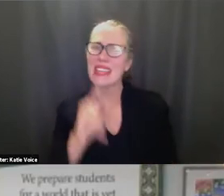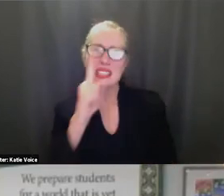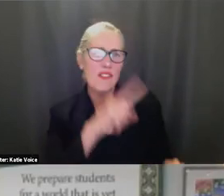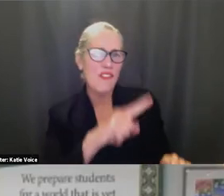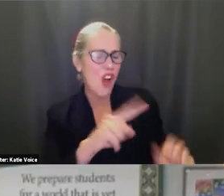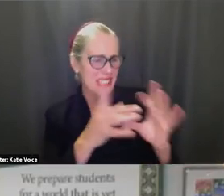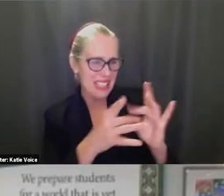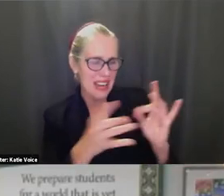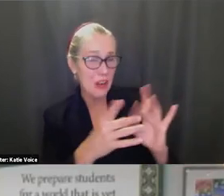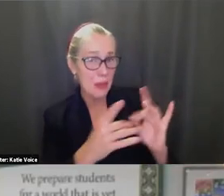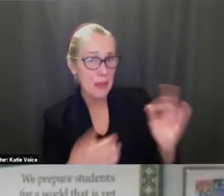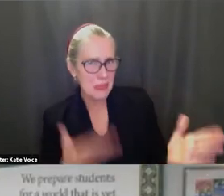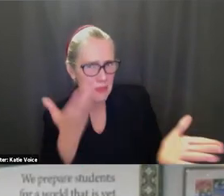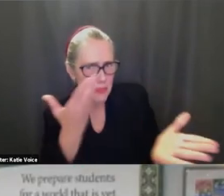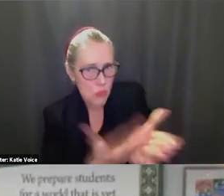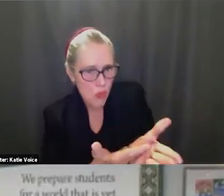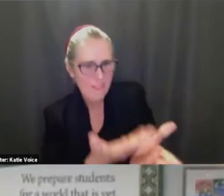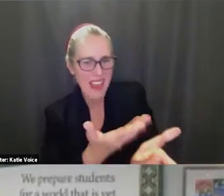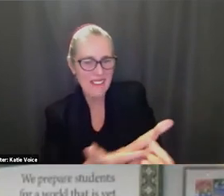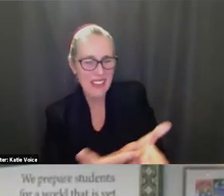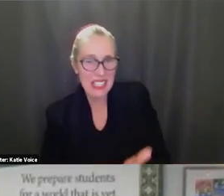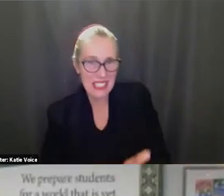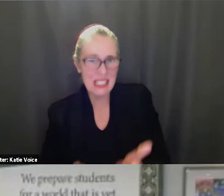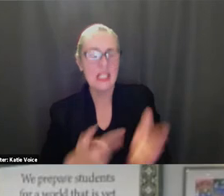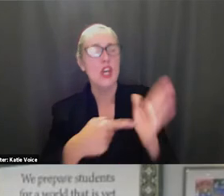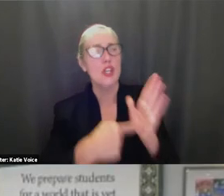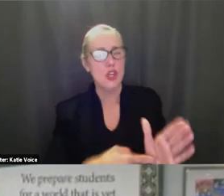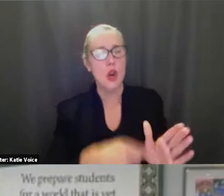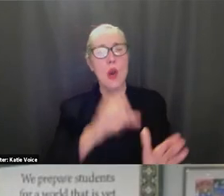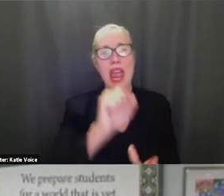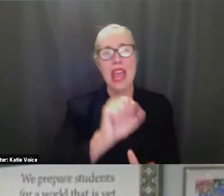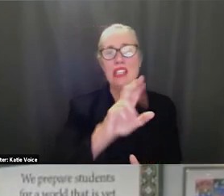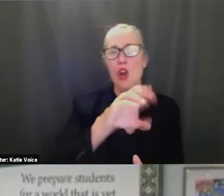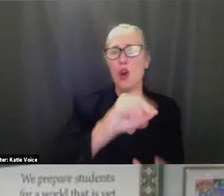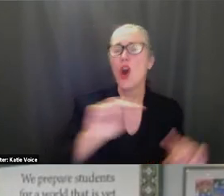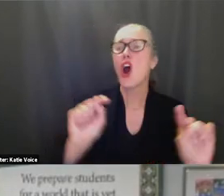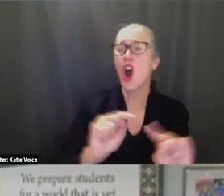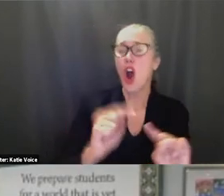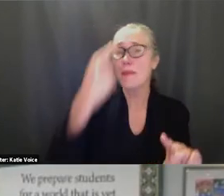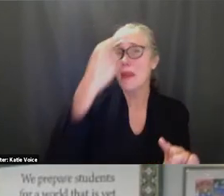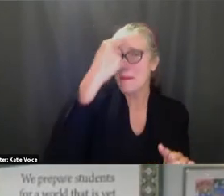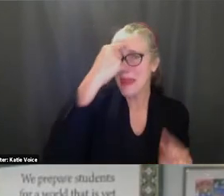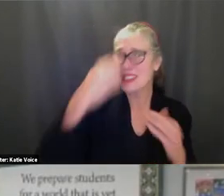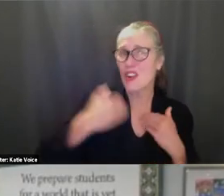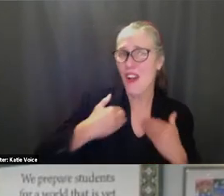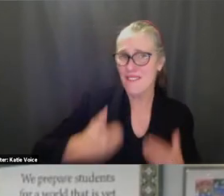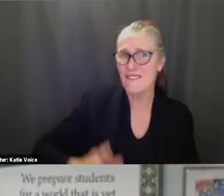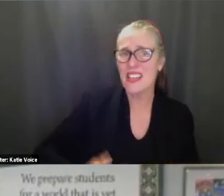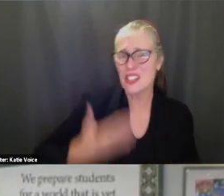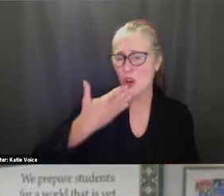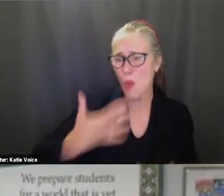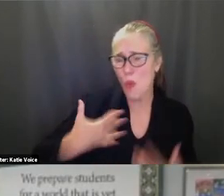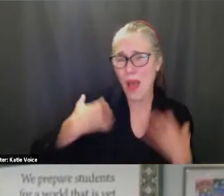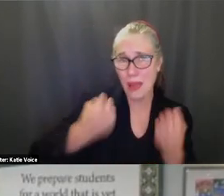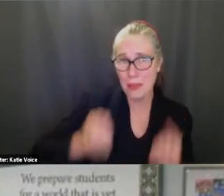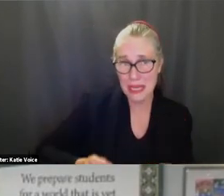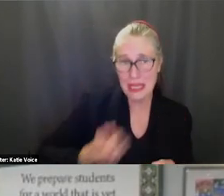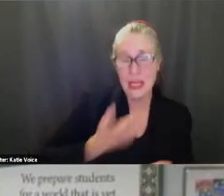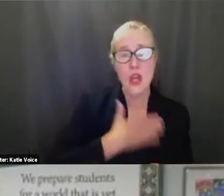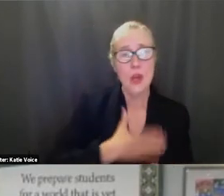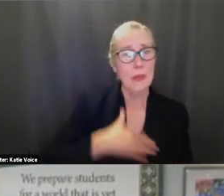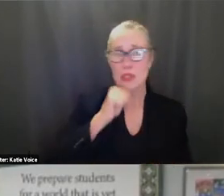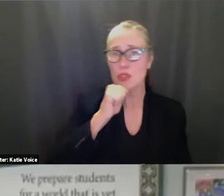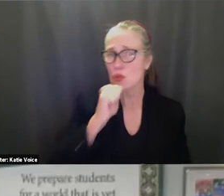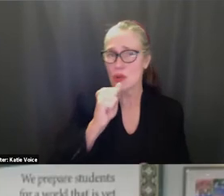the data the evidence showing the sros harm our students mental and physical well-being so please do not